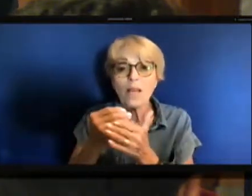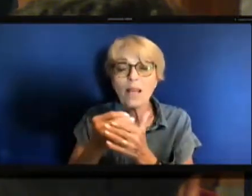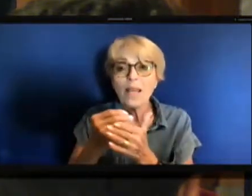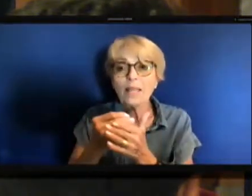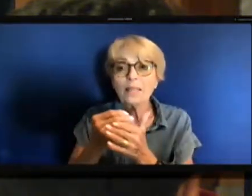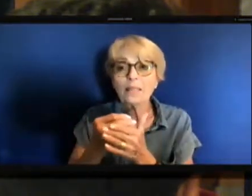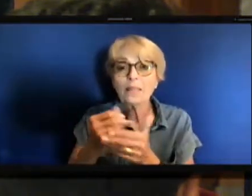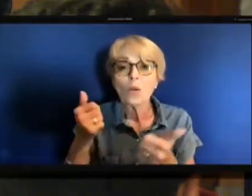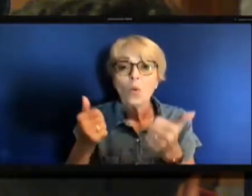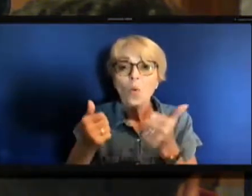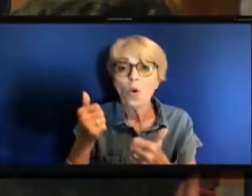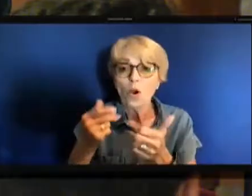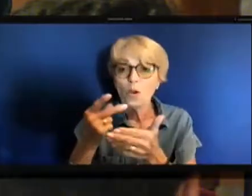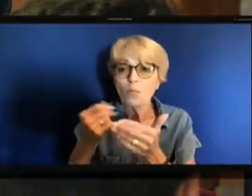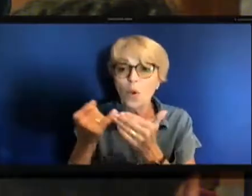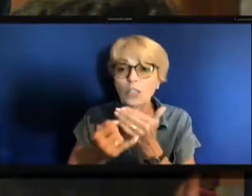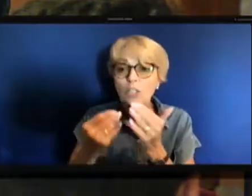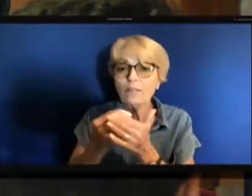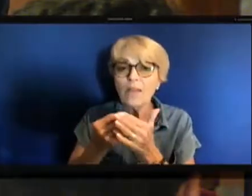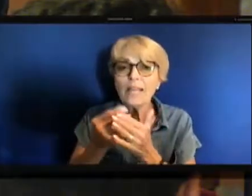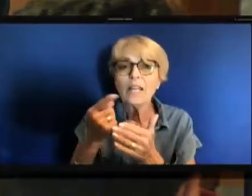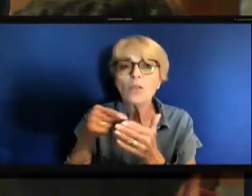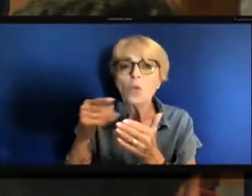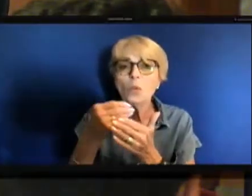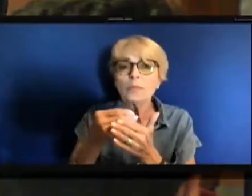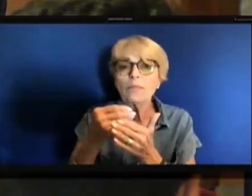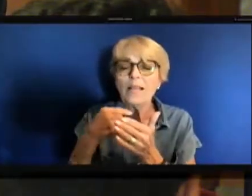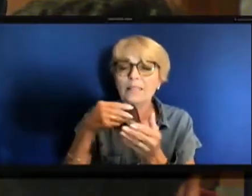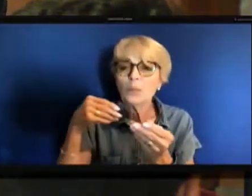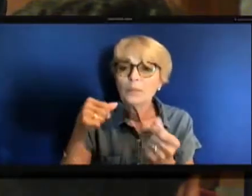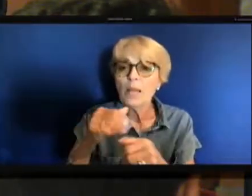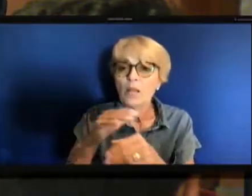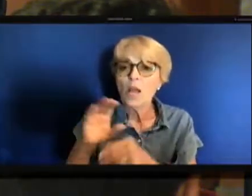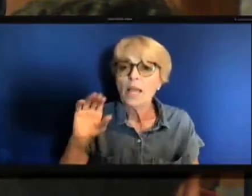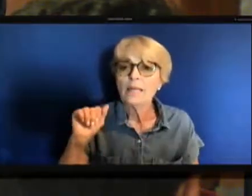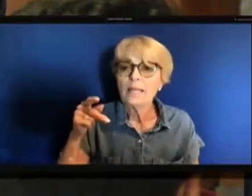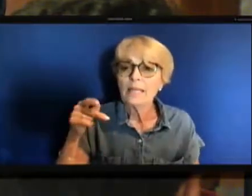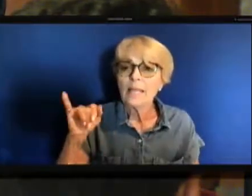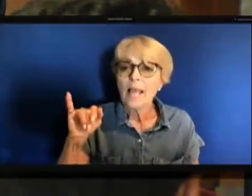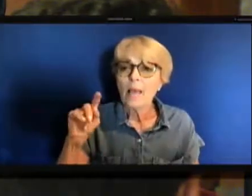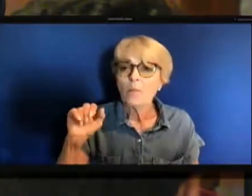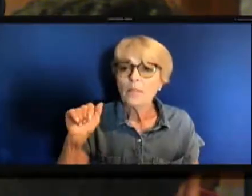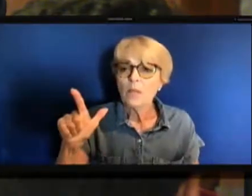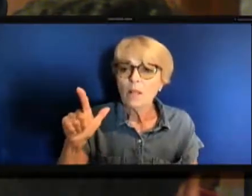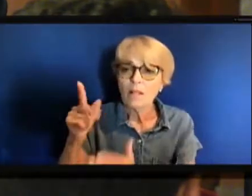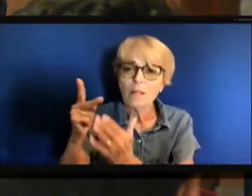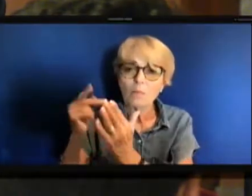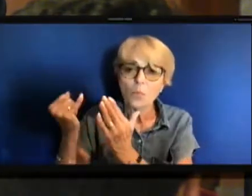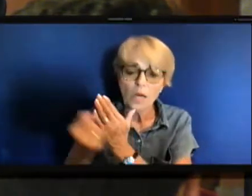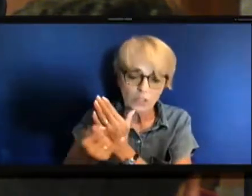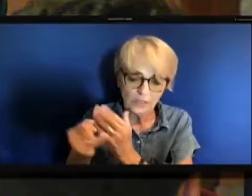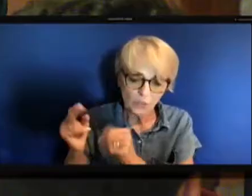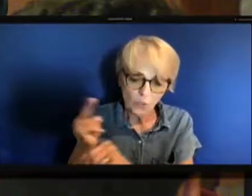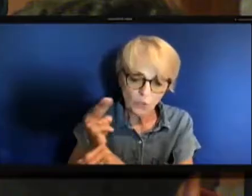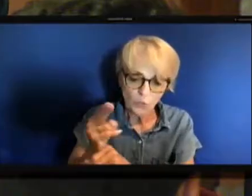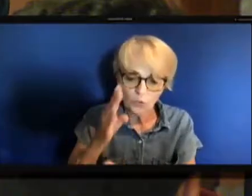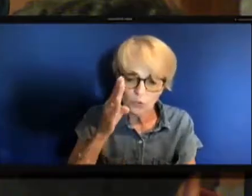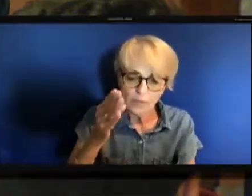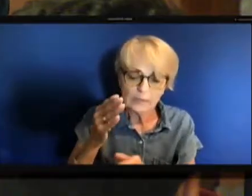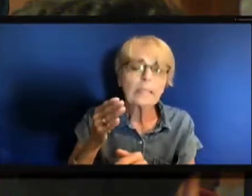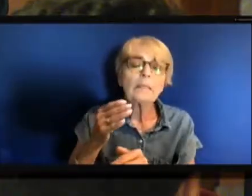project fund are those funds that we're expending on capital projects or that were used to directly